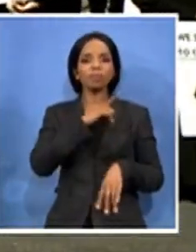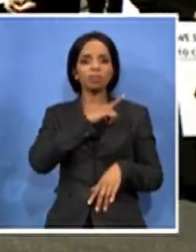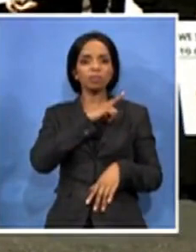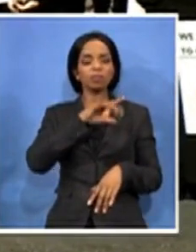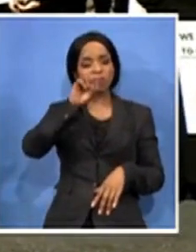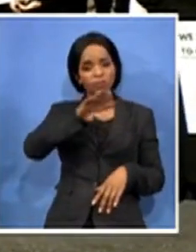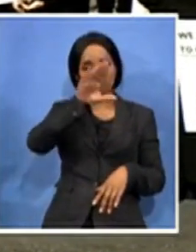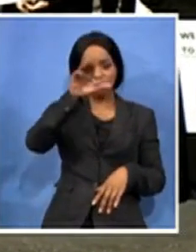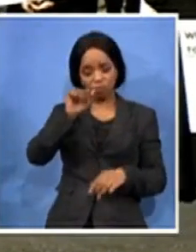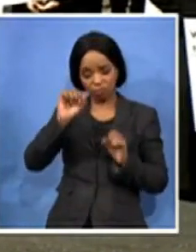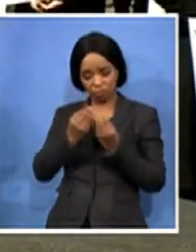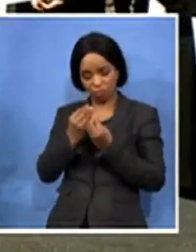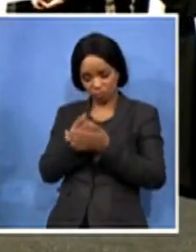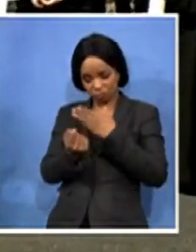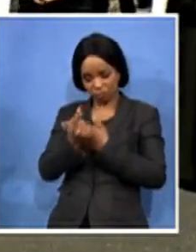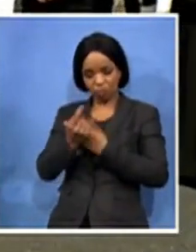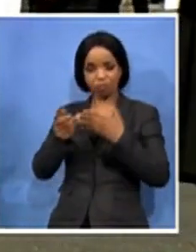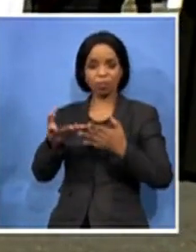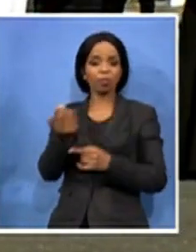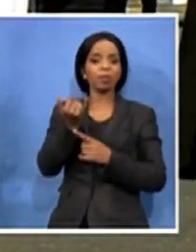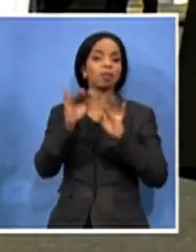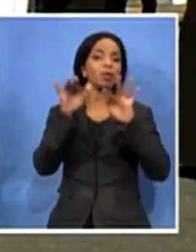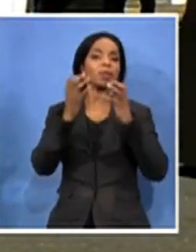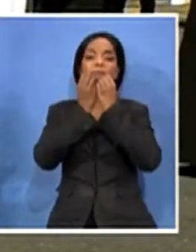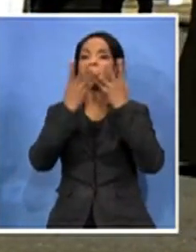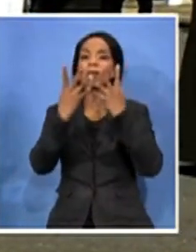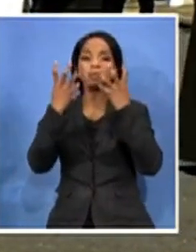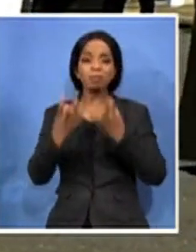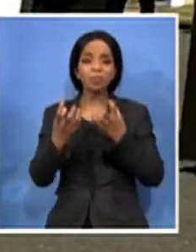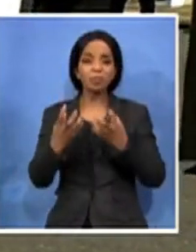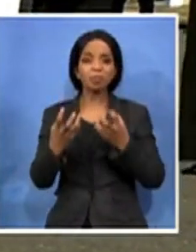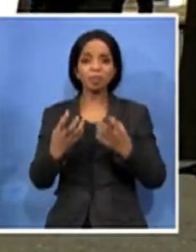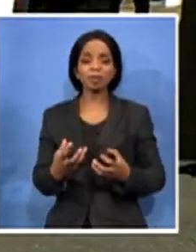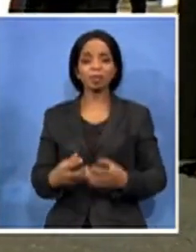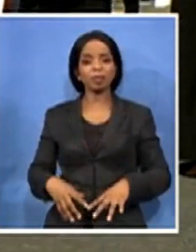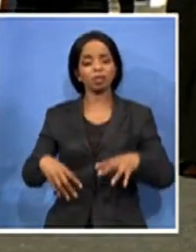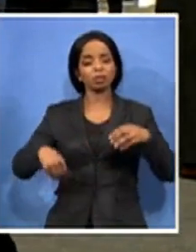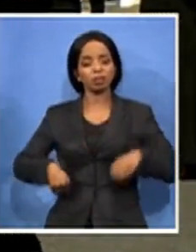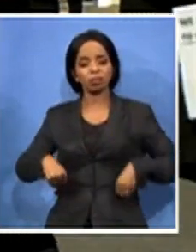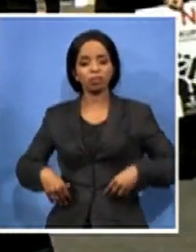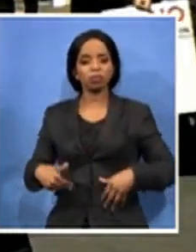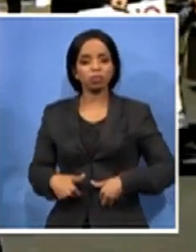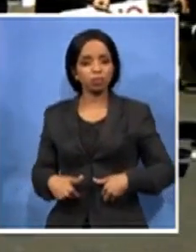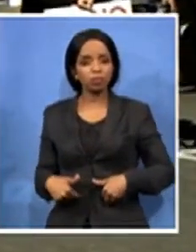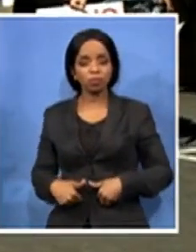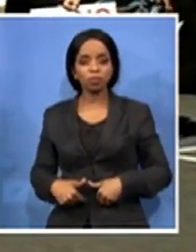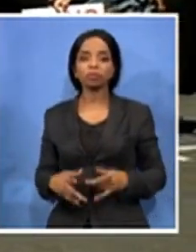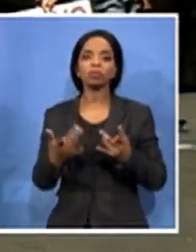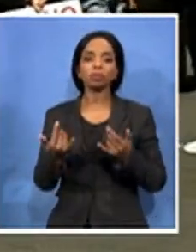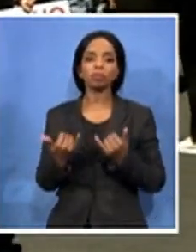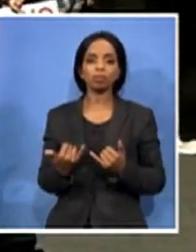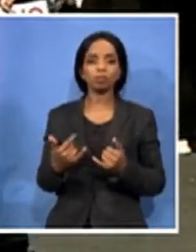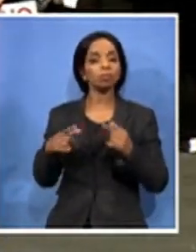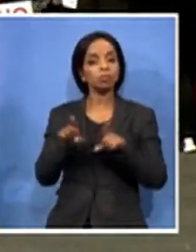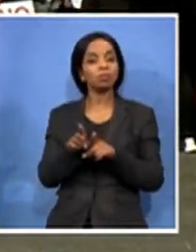vulnerable and going hungry, that the issue of corruption related to much needed PPE, doctors and nurses and